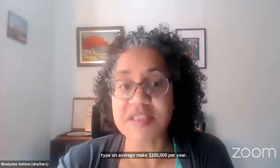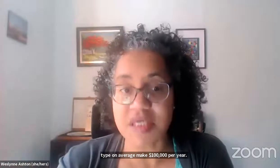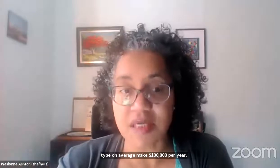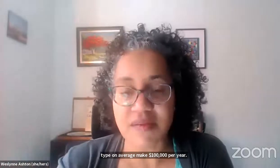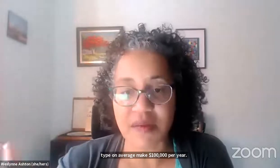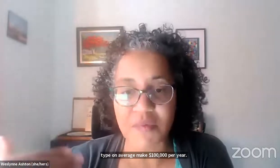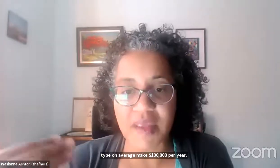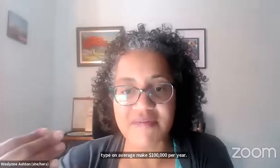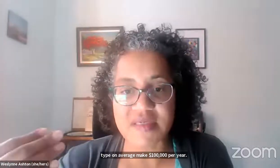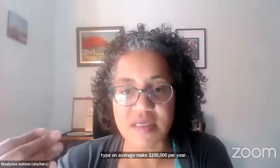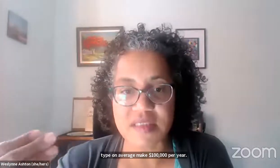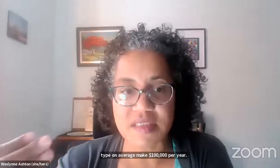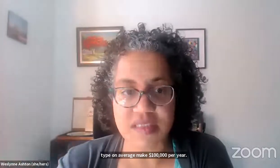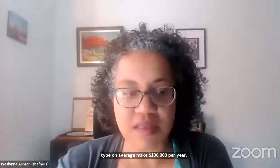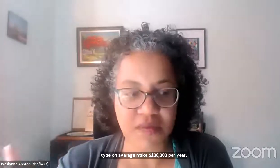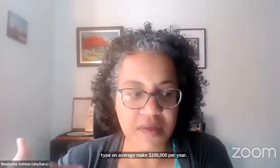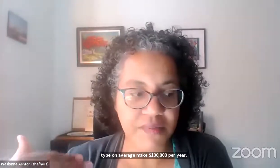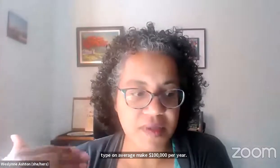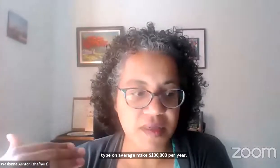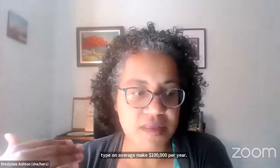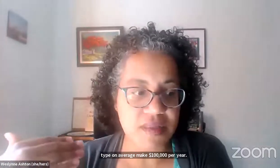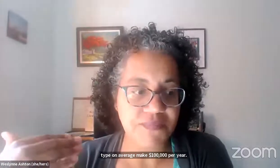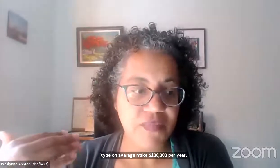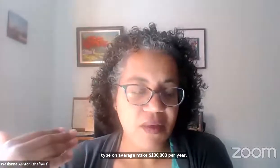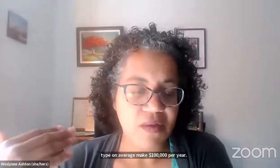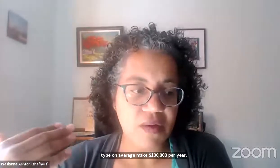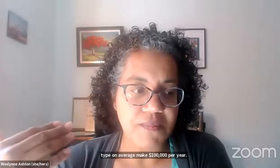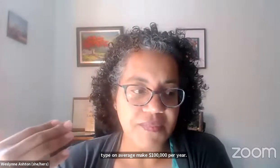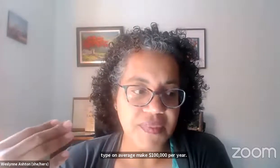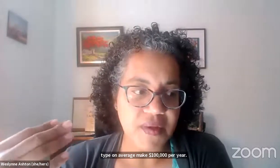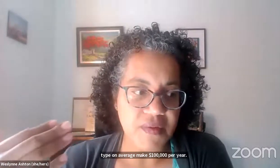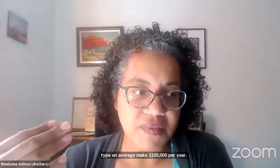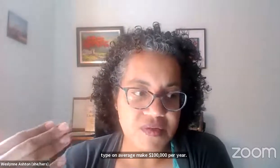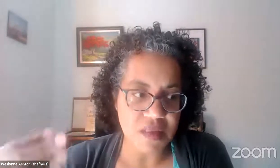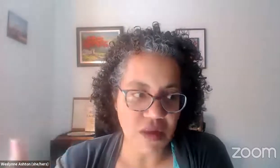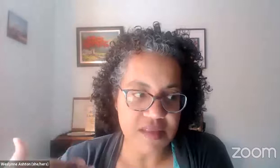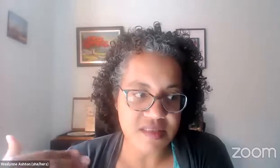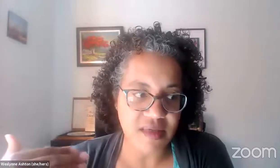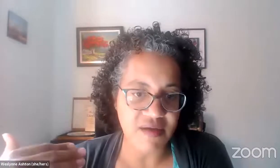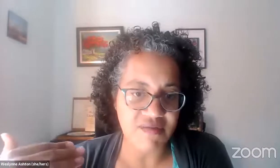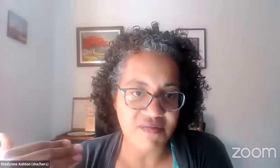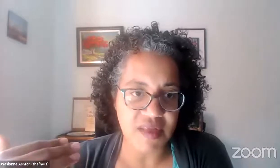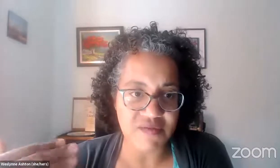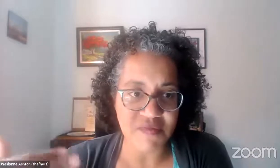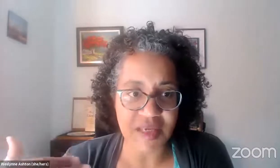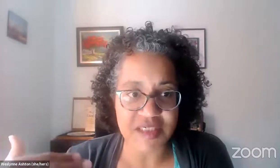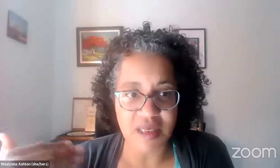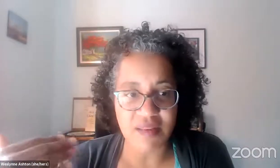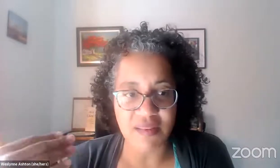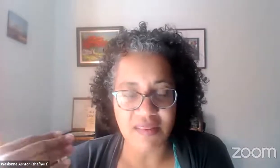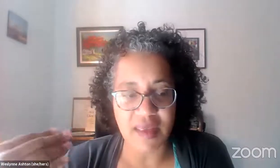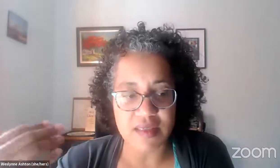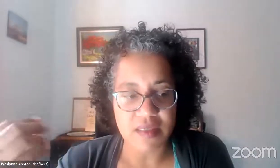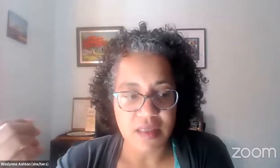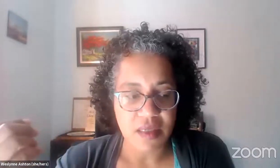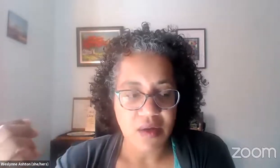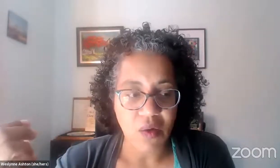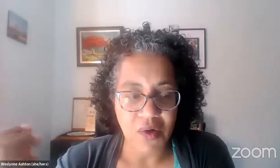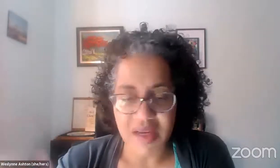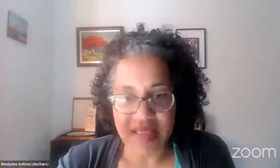ethical question that we have to deal with, because there's lots of information